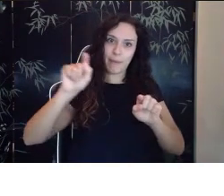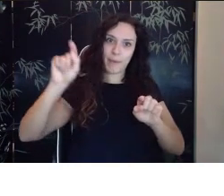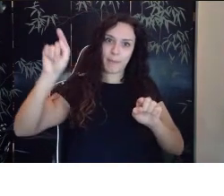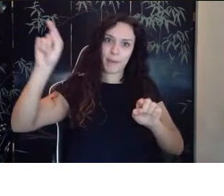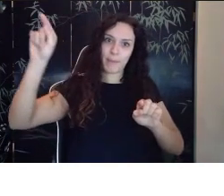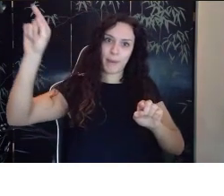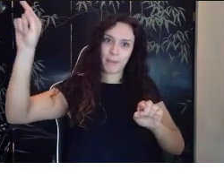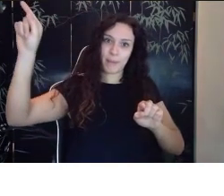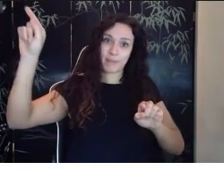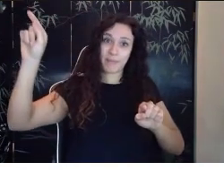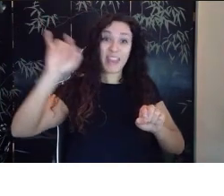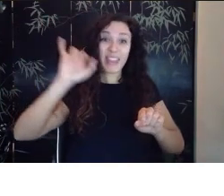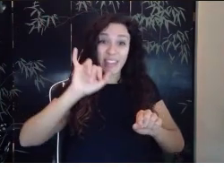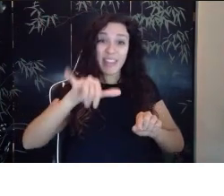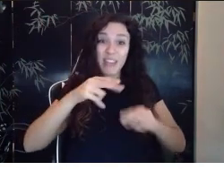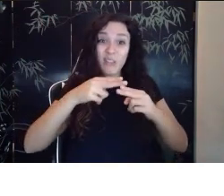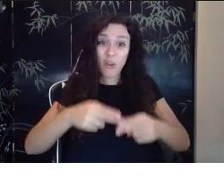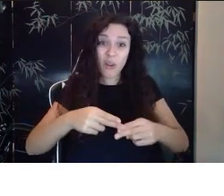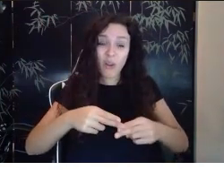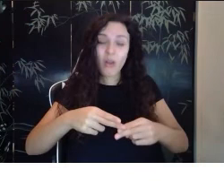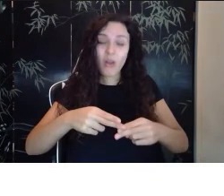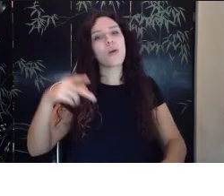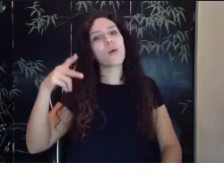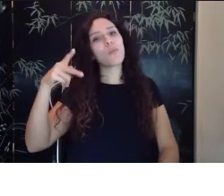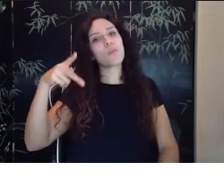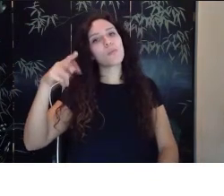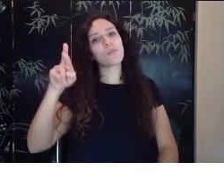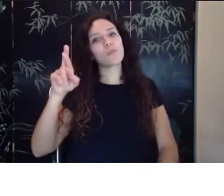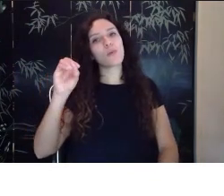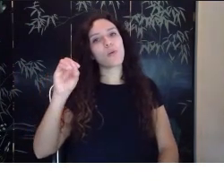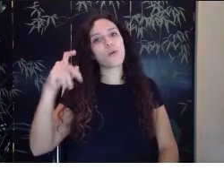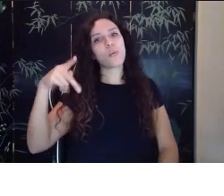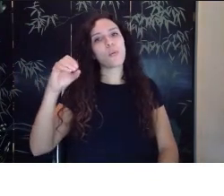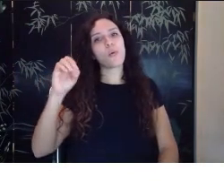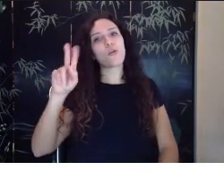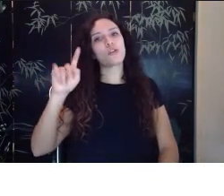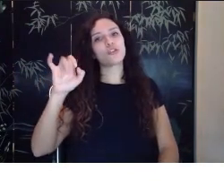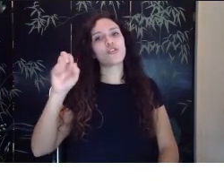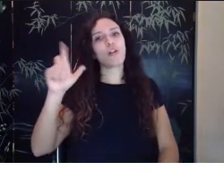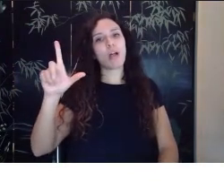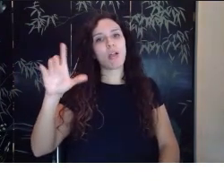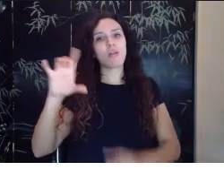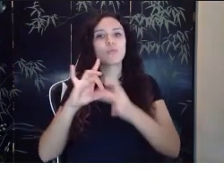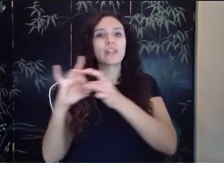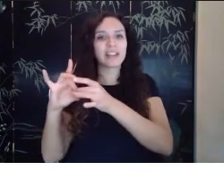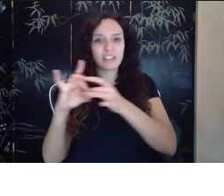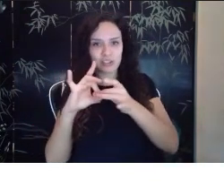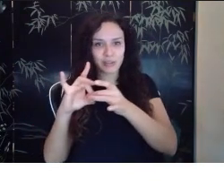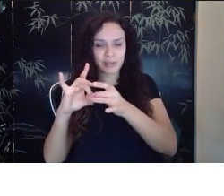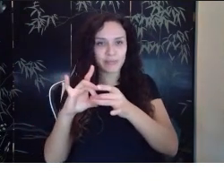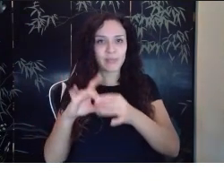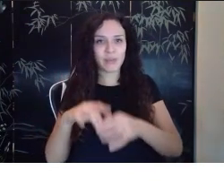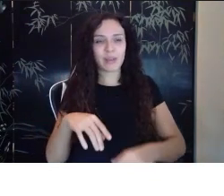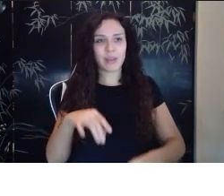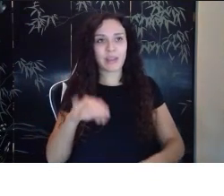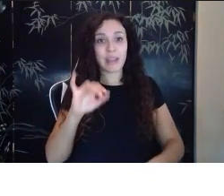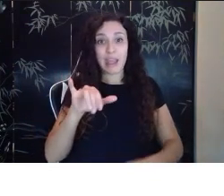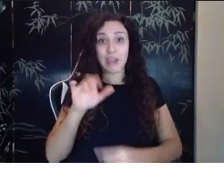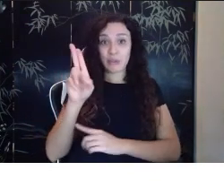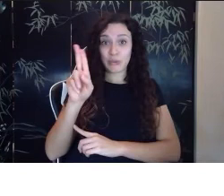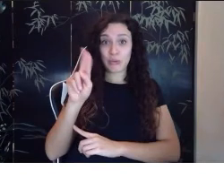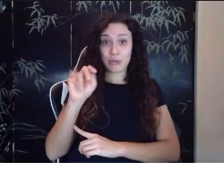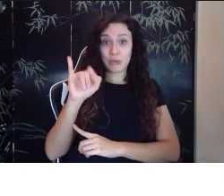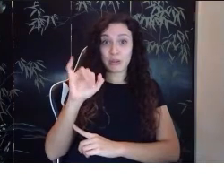That is called a proportional relationship. Okay, where the unit rate is